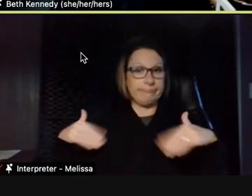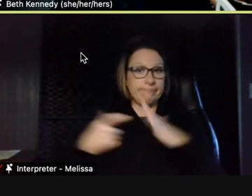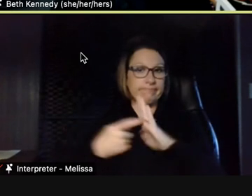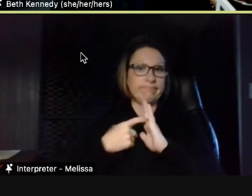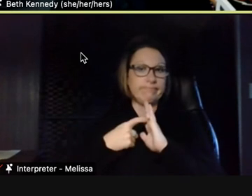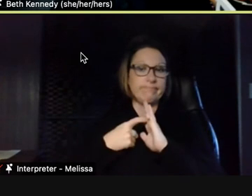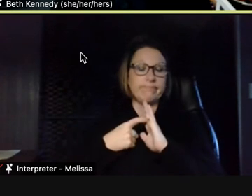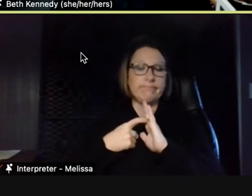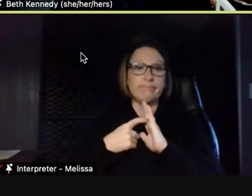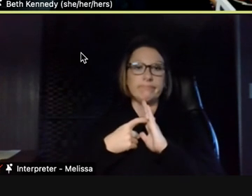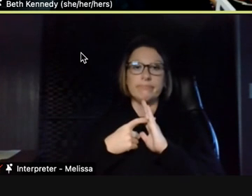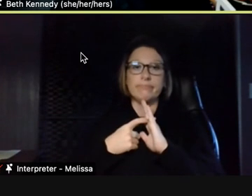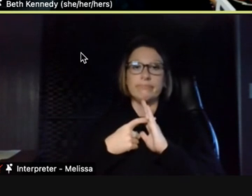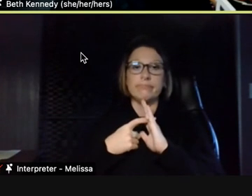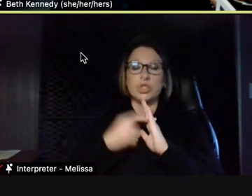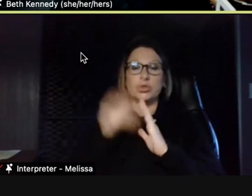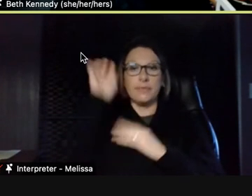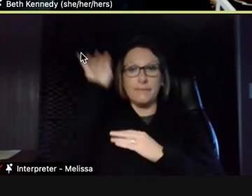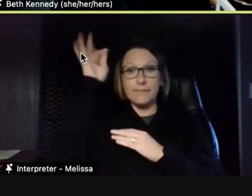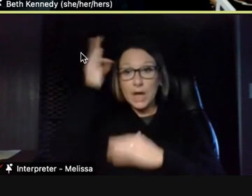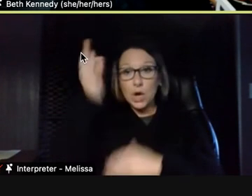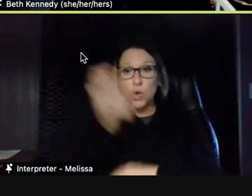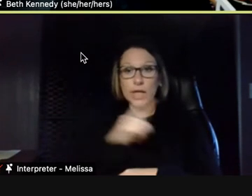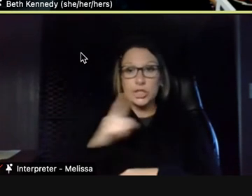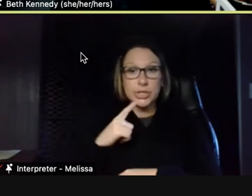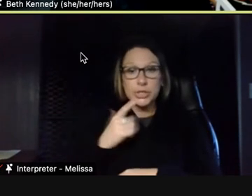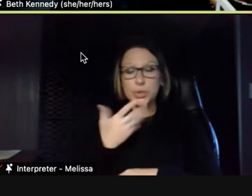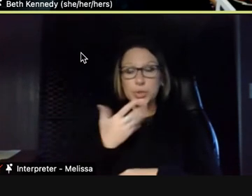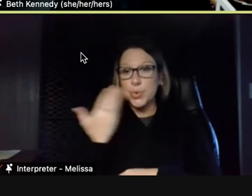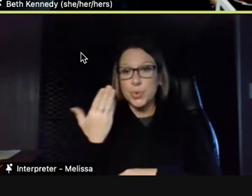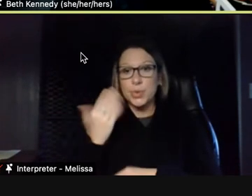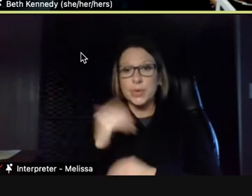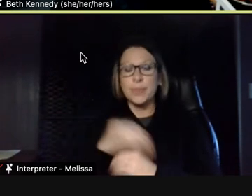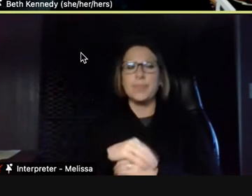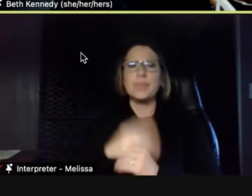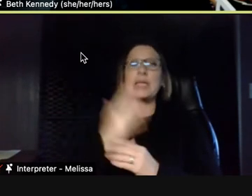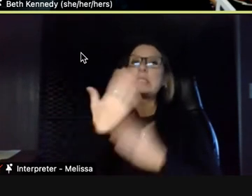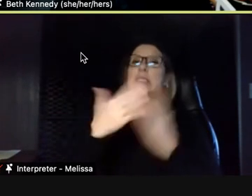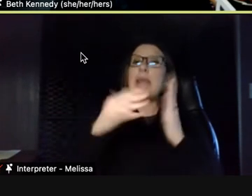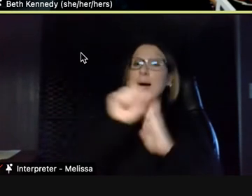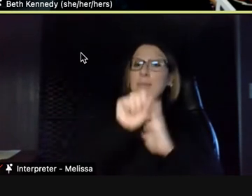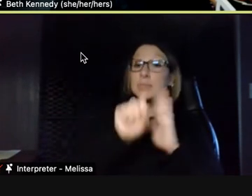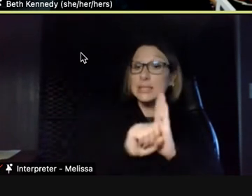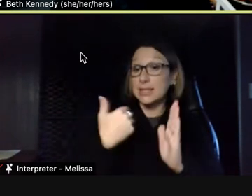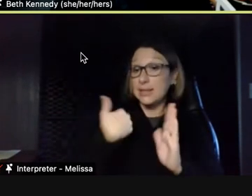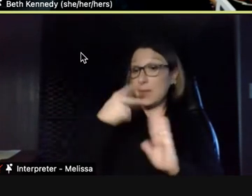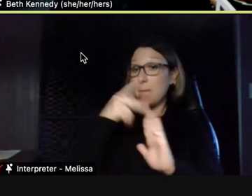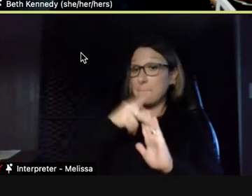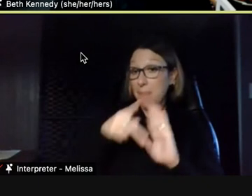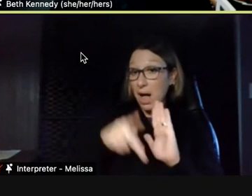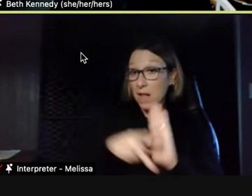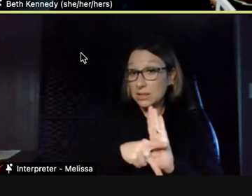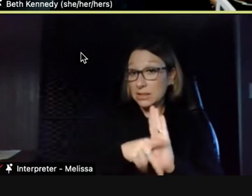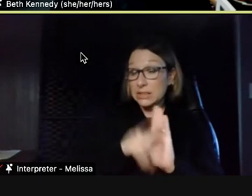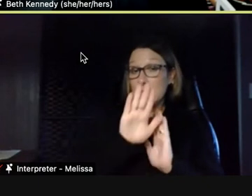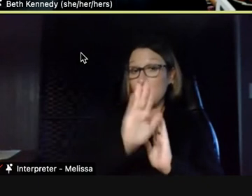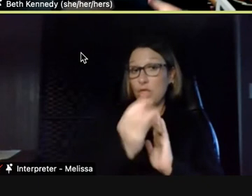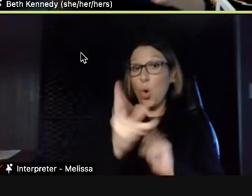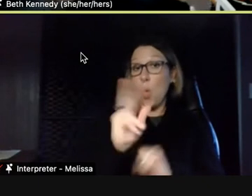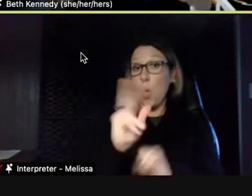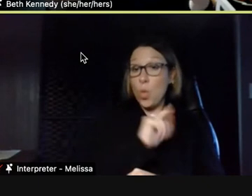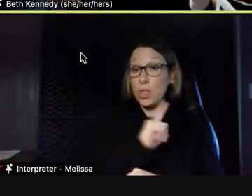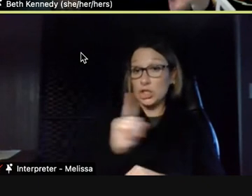legislation. Some states do have policy or their own legislation, but there